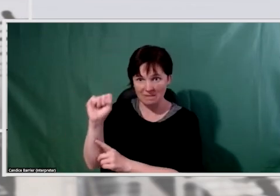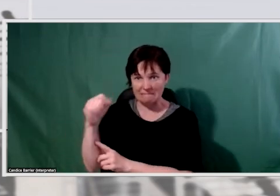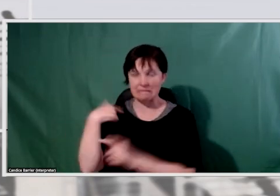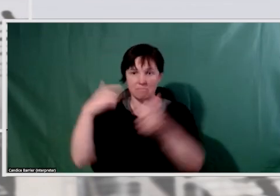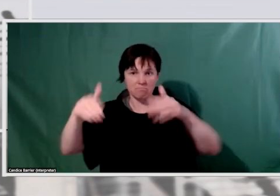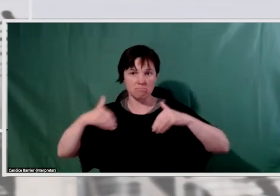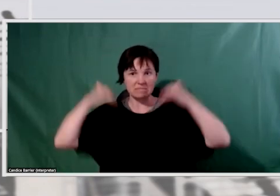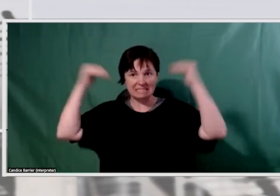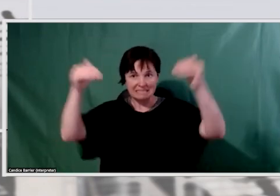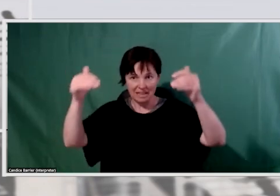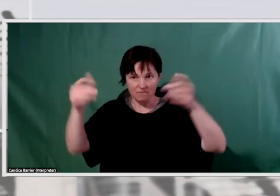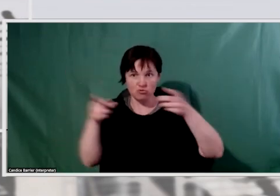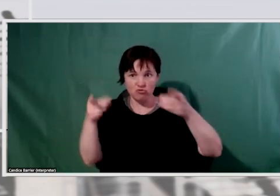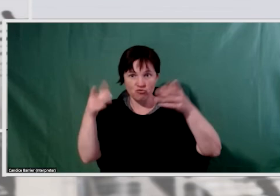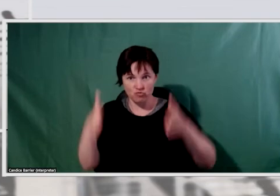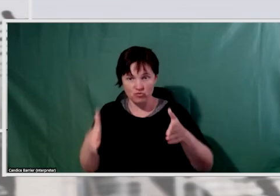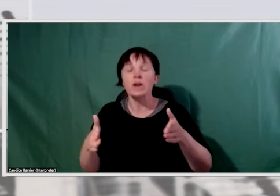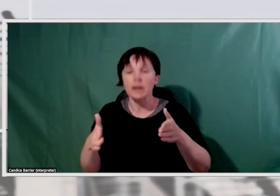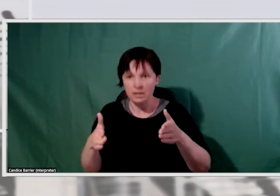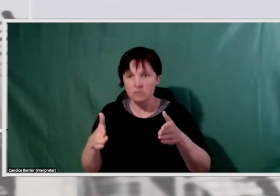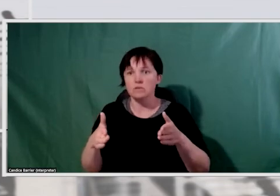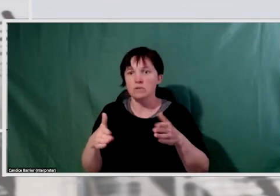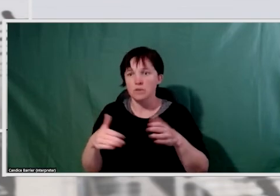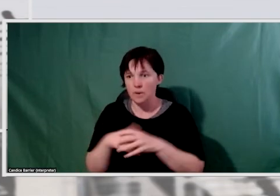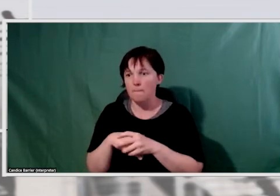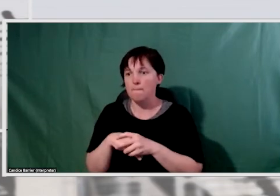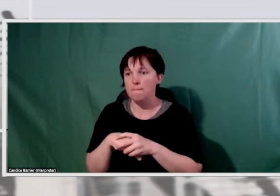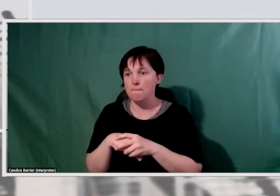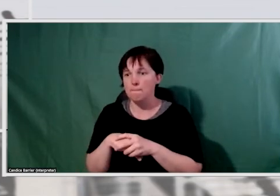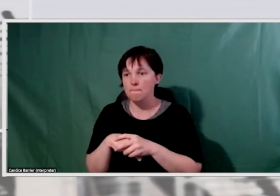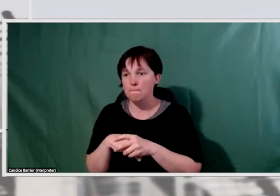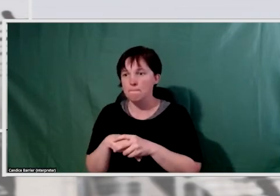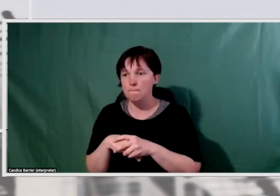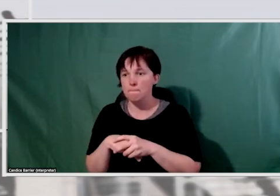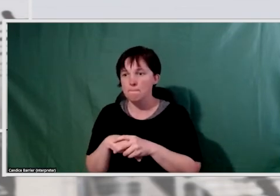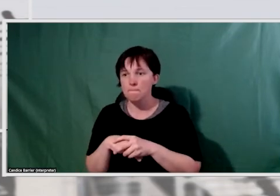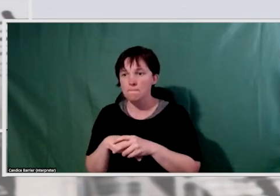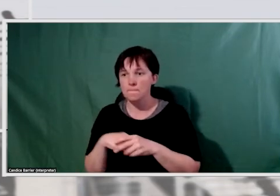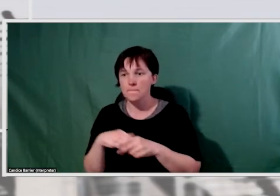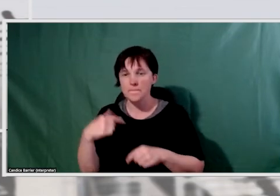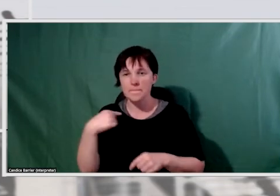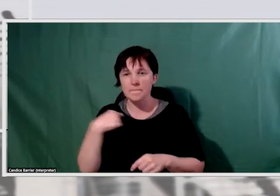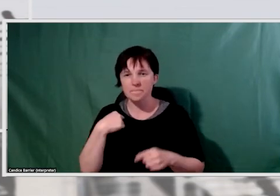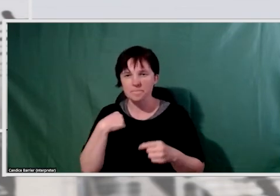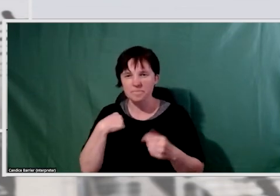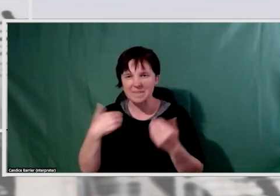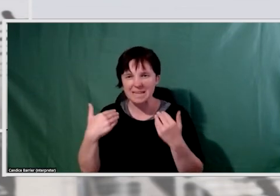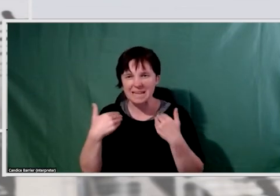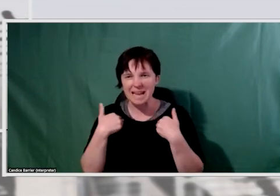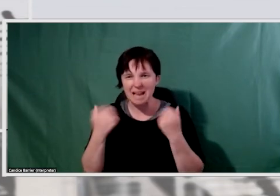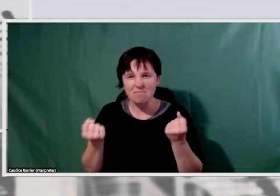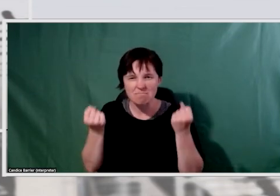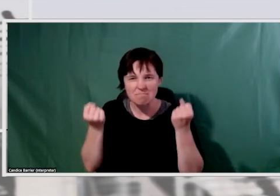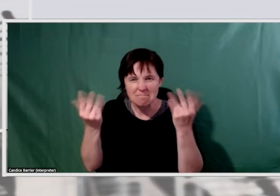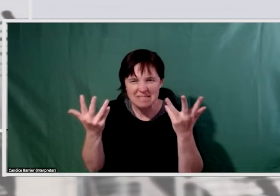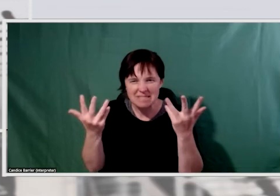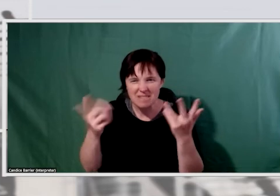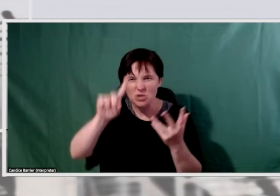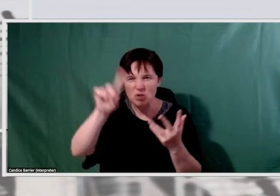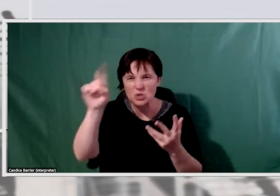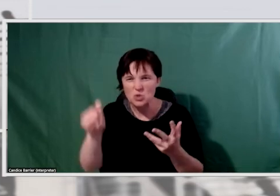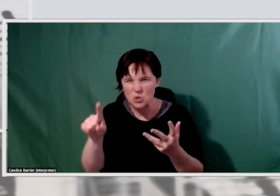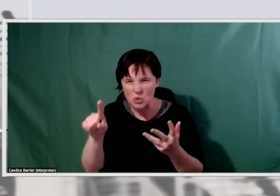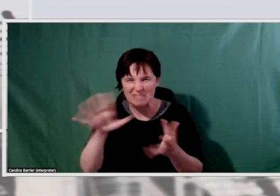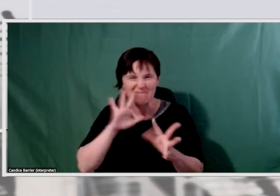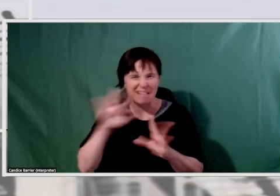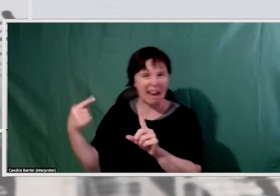director of an organization called Feed the Hood. So I have a multitude of questions kind of all aimed at the same